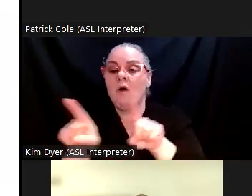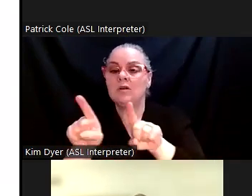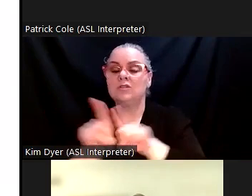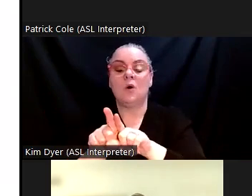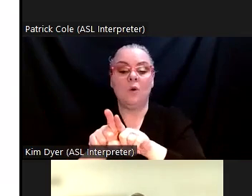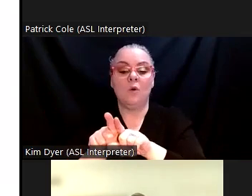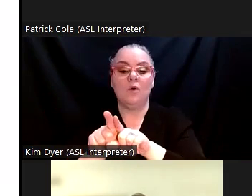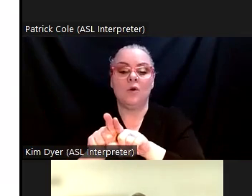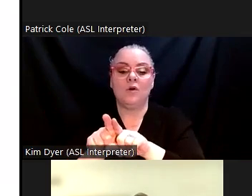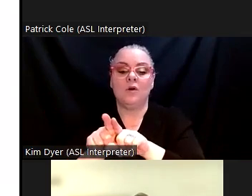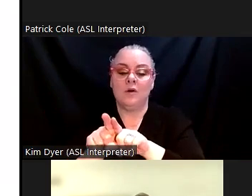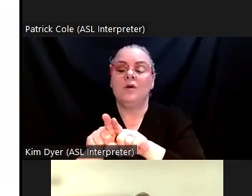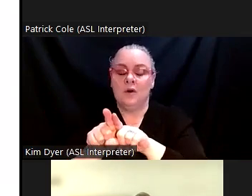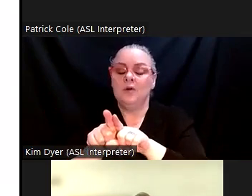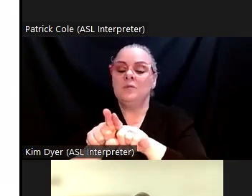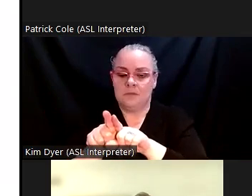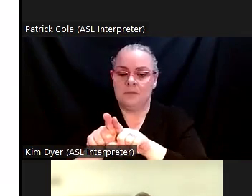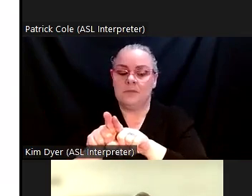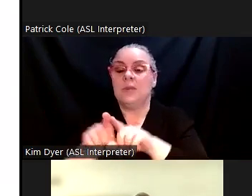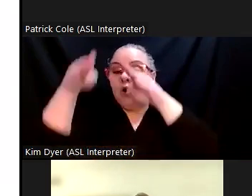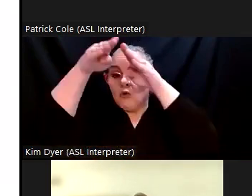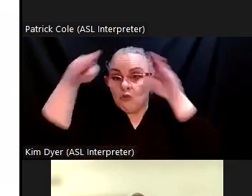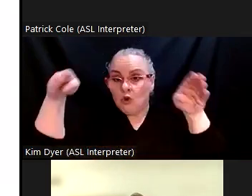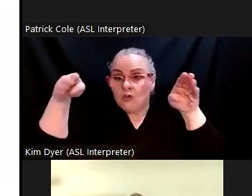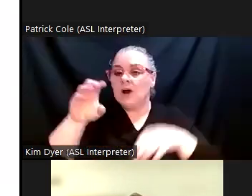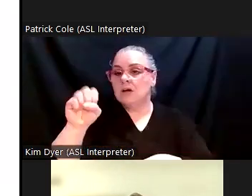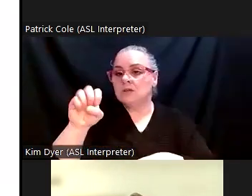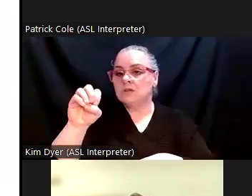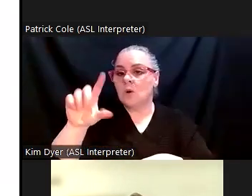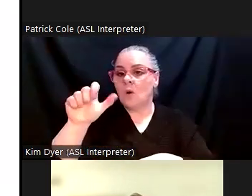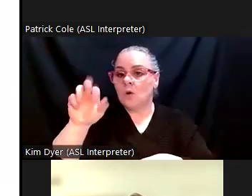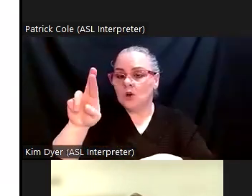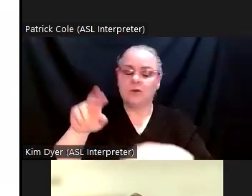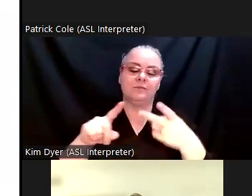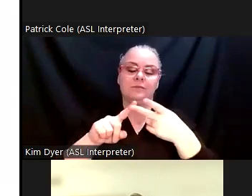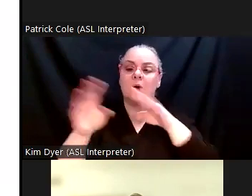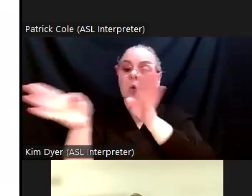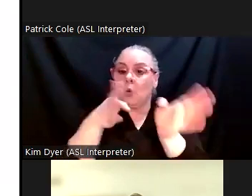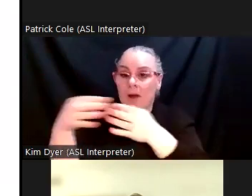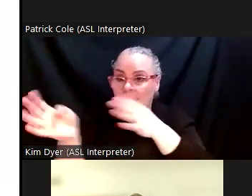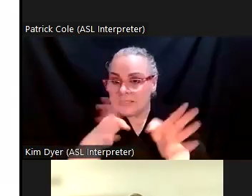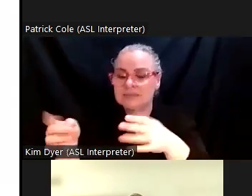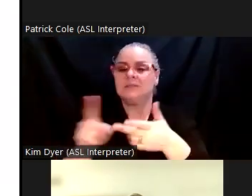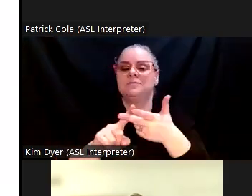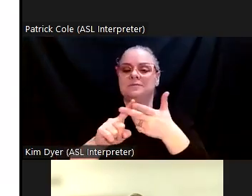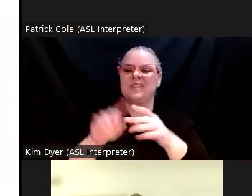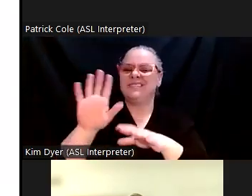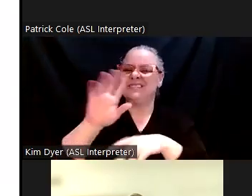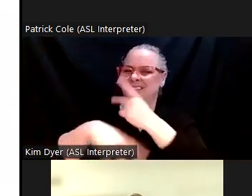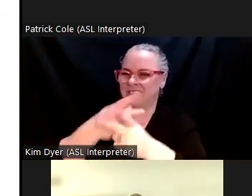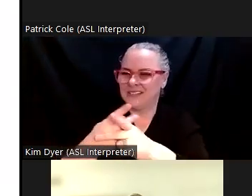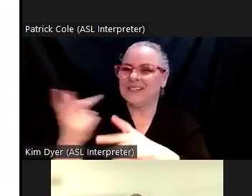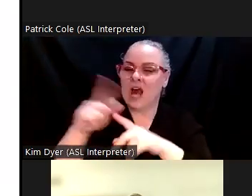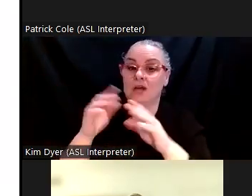renewables. So this is including rooftop solar, local wind, ground mount solar, and saying that we should be, as